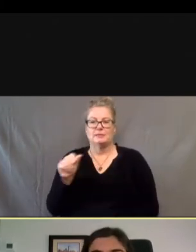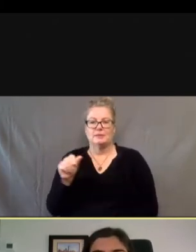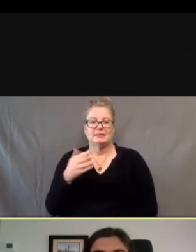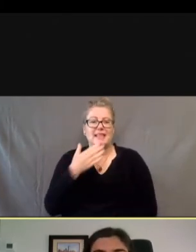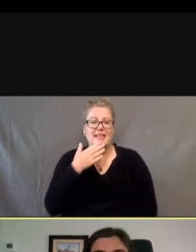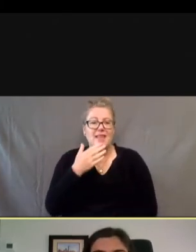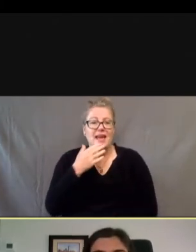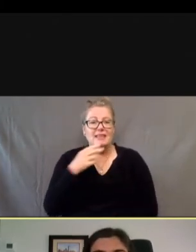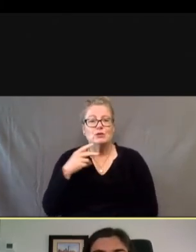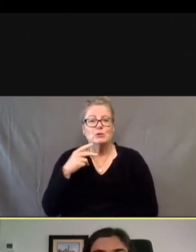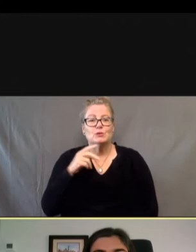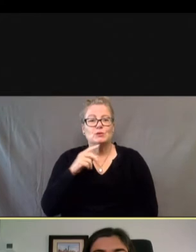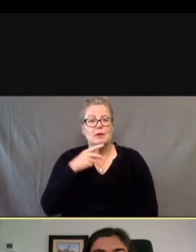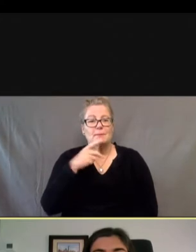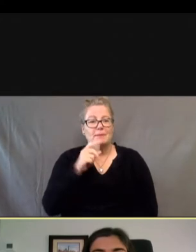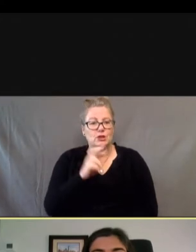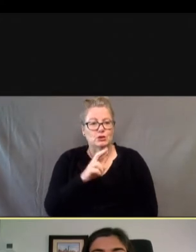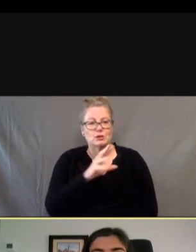today's conversation.